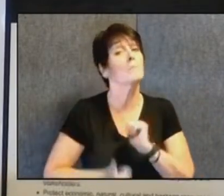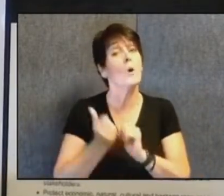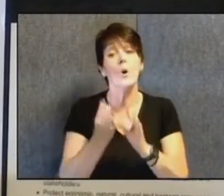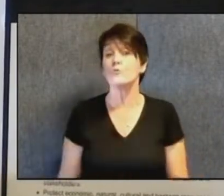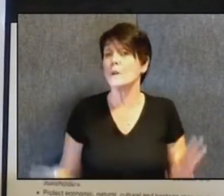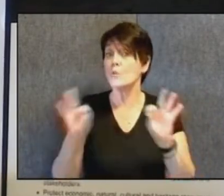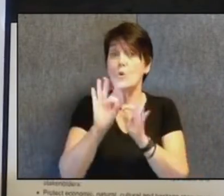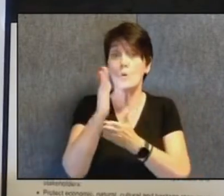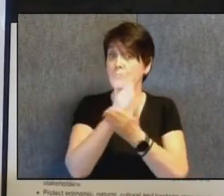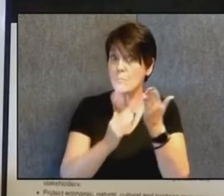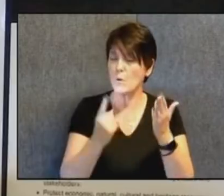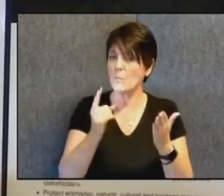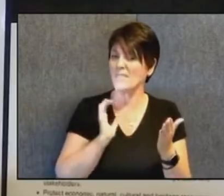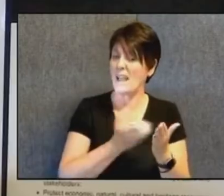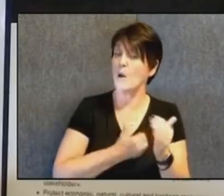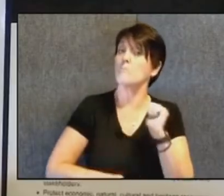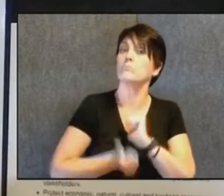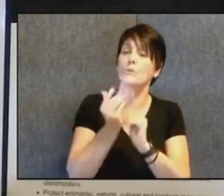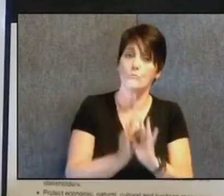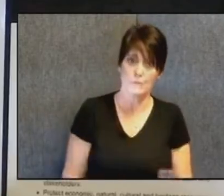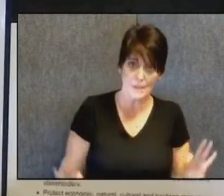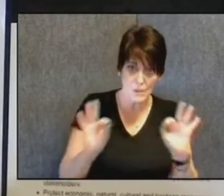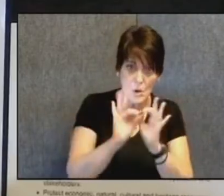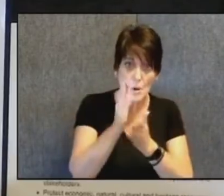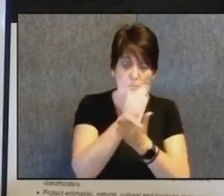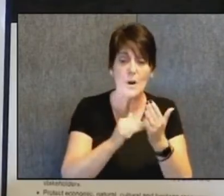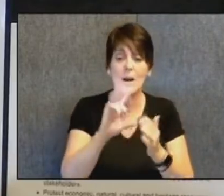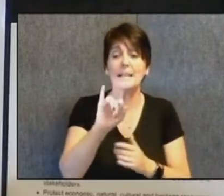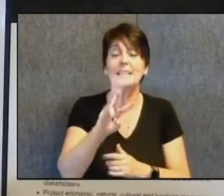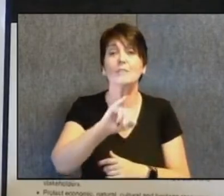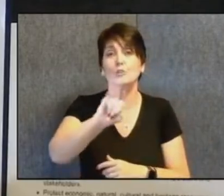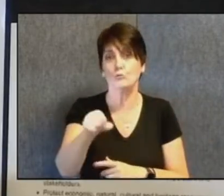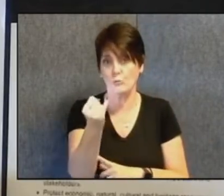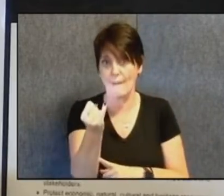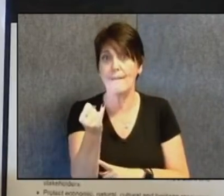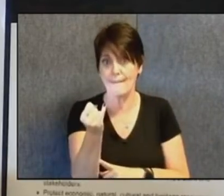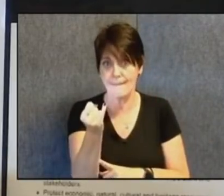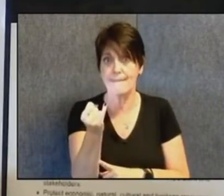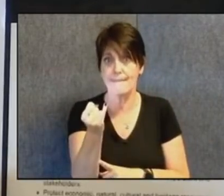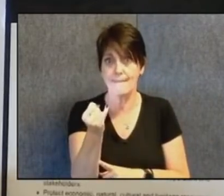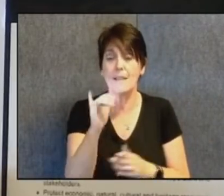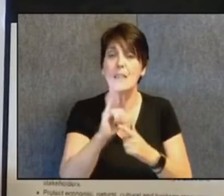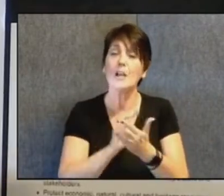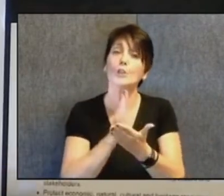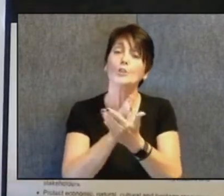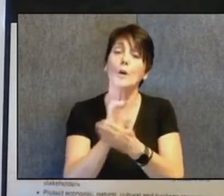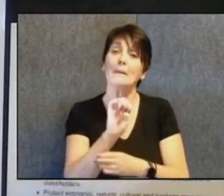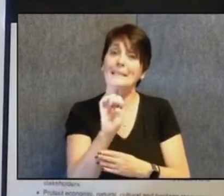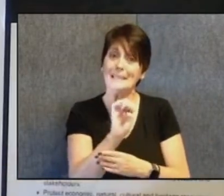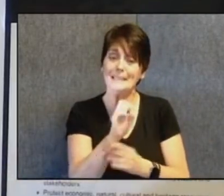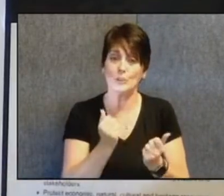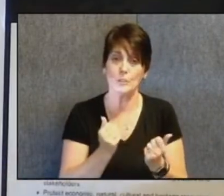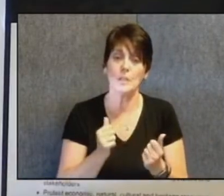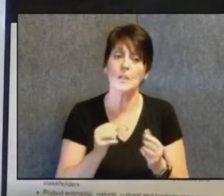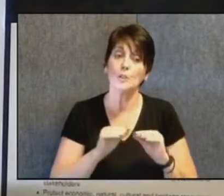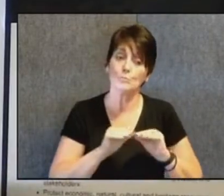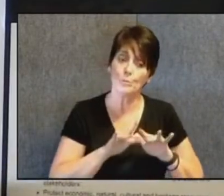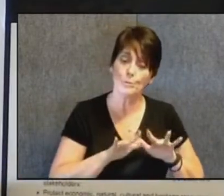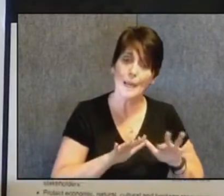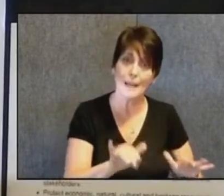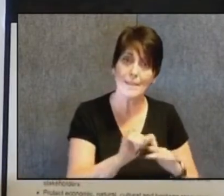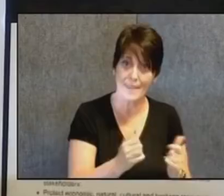critical pieces, one of our most critical pieces is this Division Juliet. And this is to stop the eastward spread of this